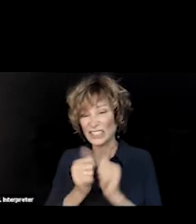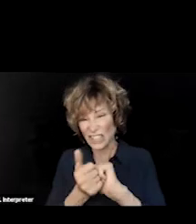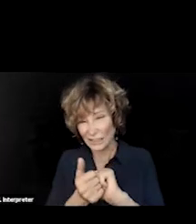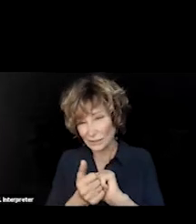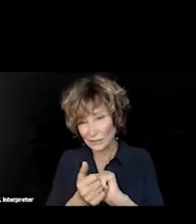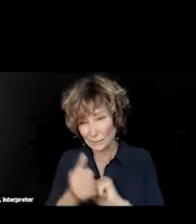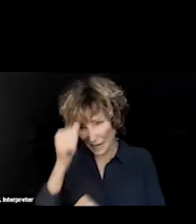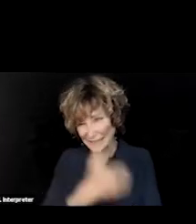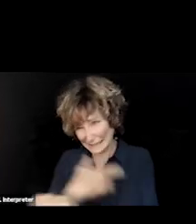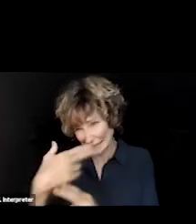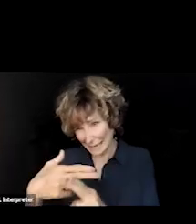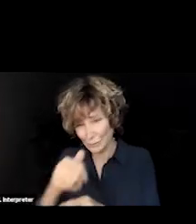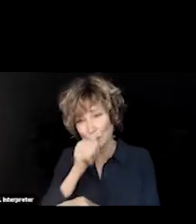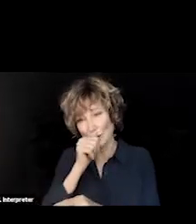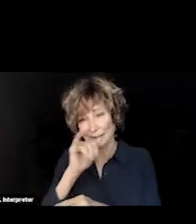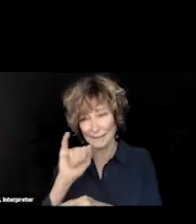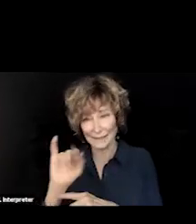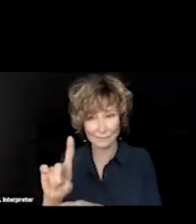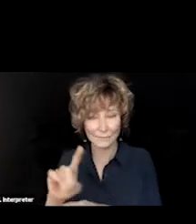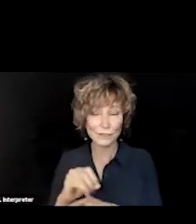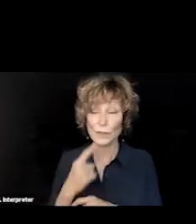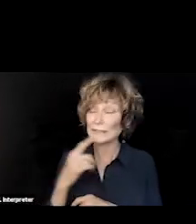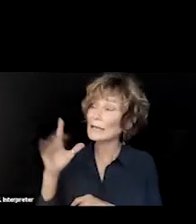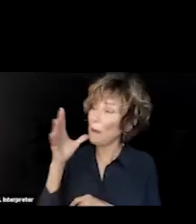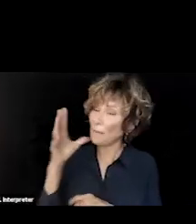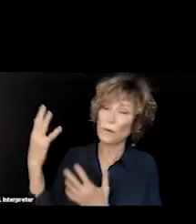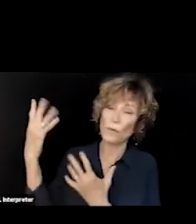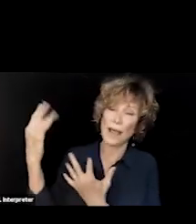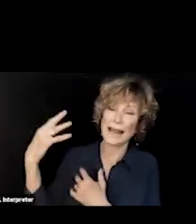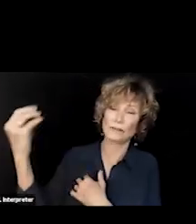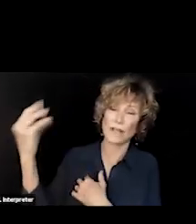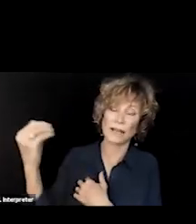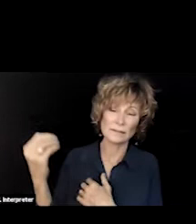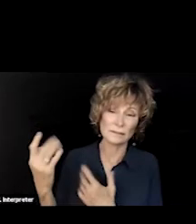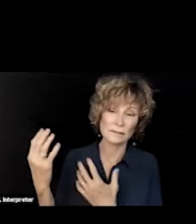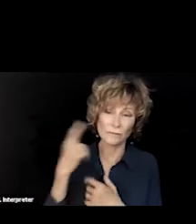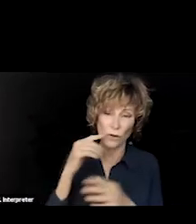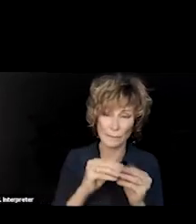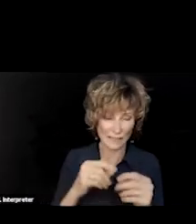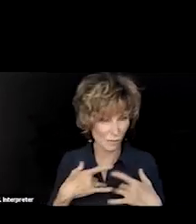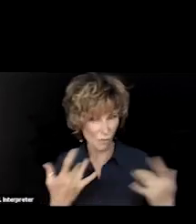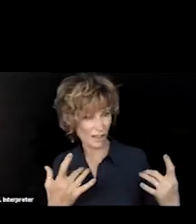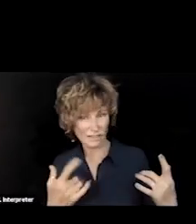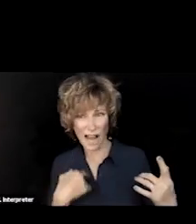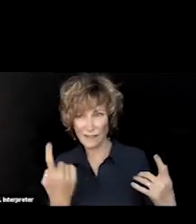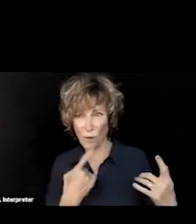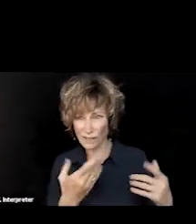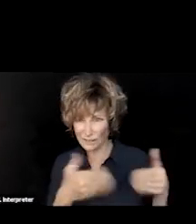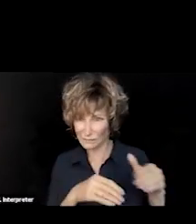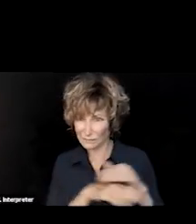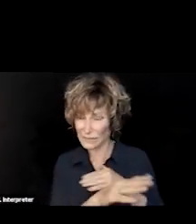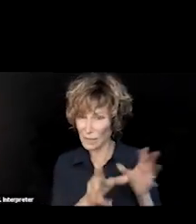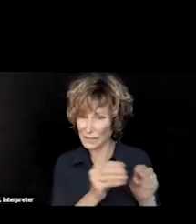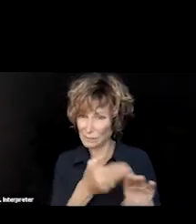his identity. And he asked me to wait outside until they were ready for the meeting. What? I'd always been allowed in the